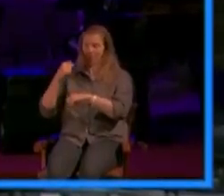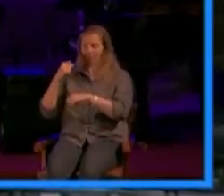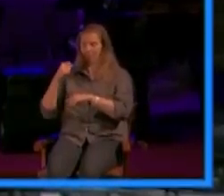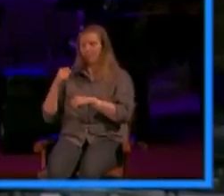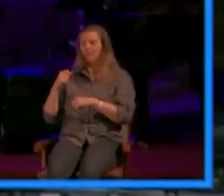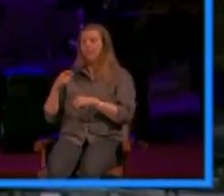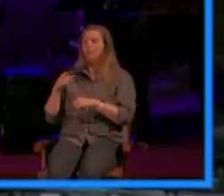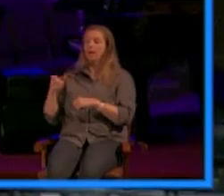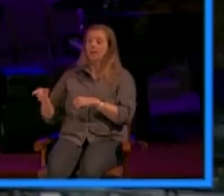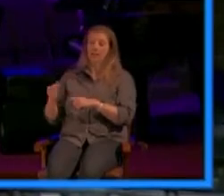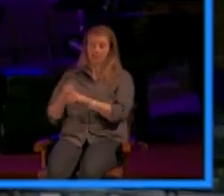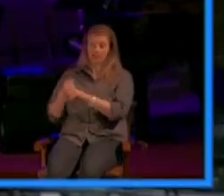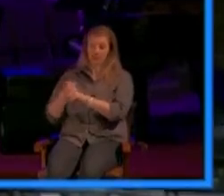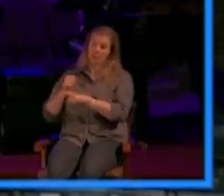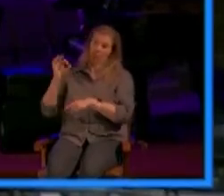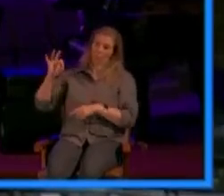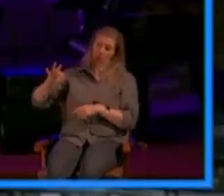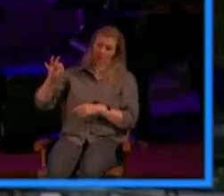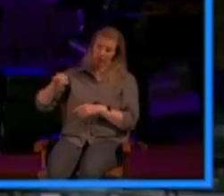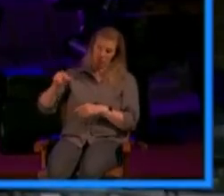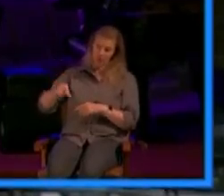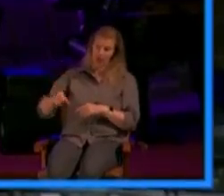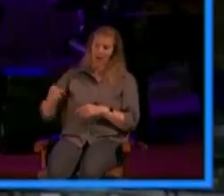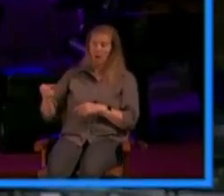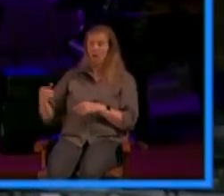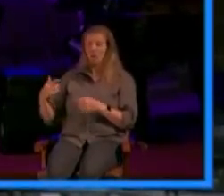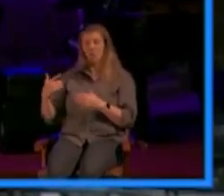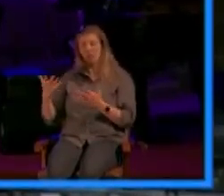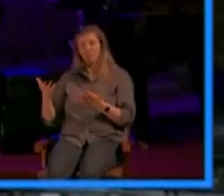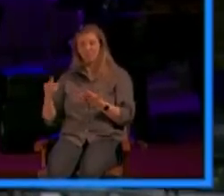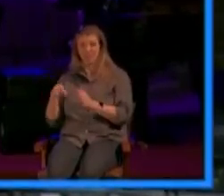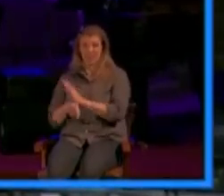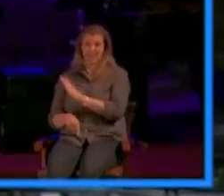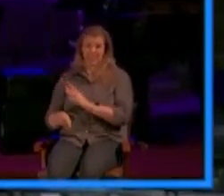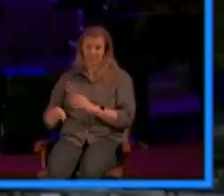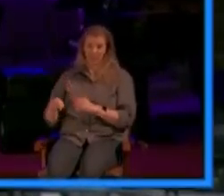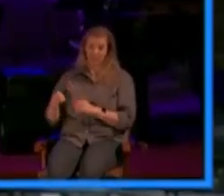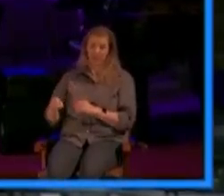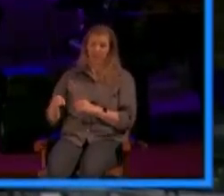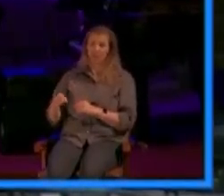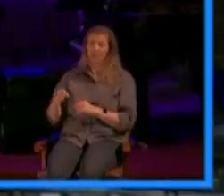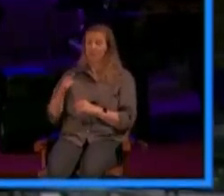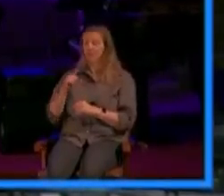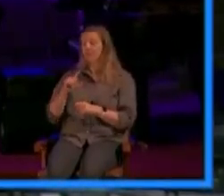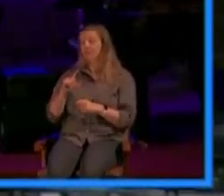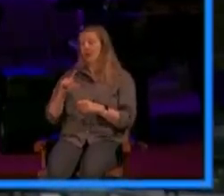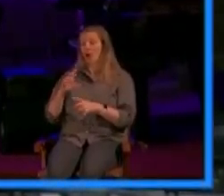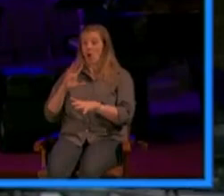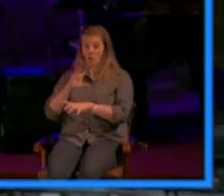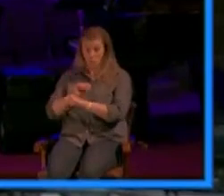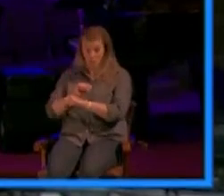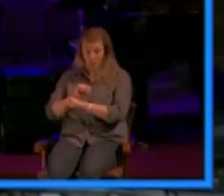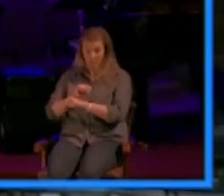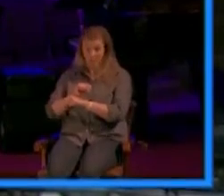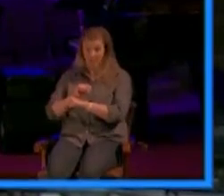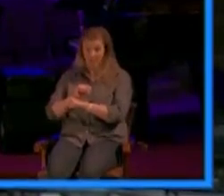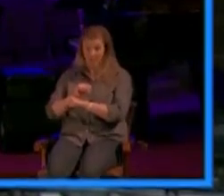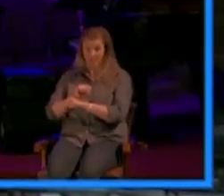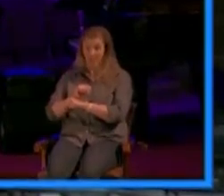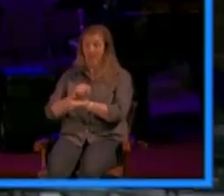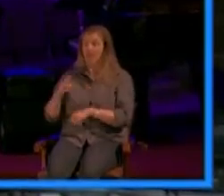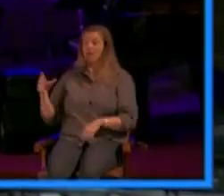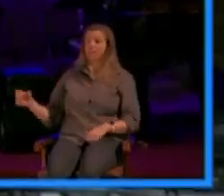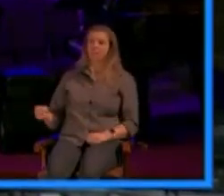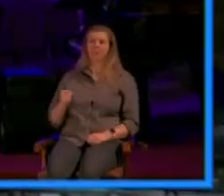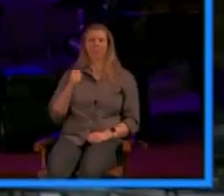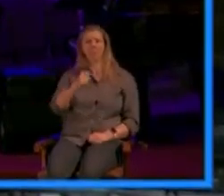form of the gospel and paid a high price for it. As a matter of fact, so much so that he was arrested and he was brought before the emperor at that